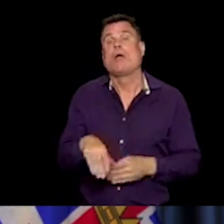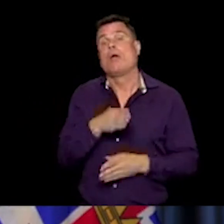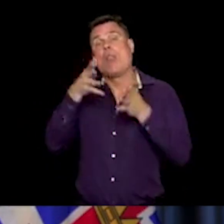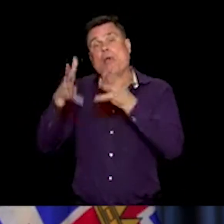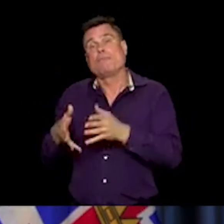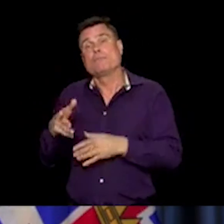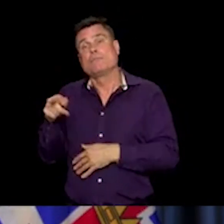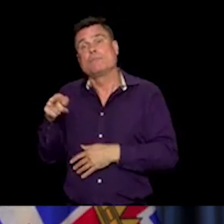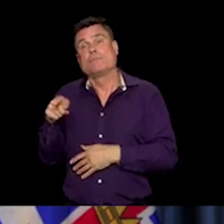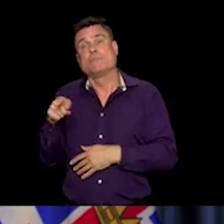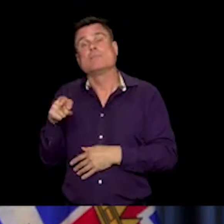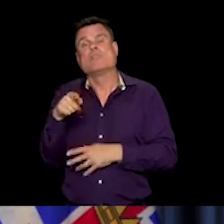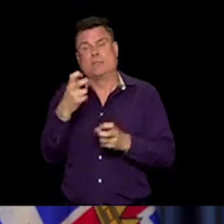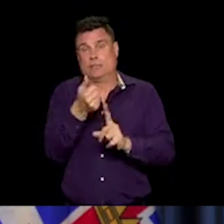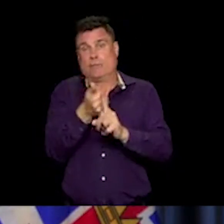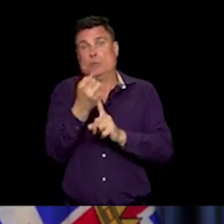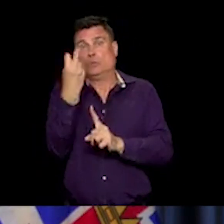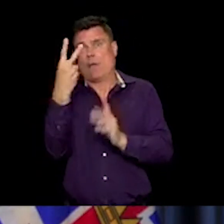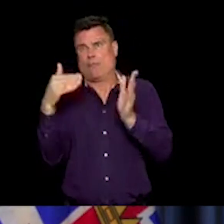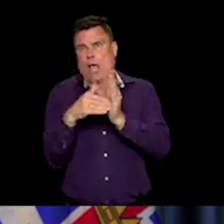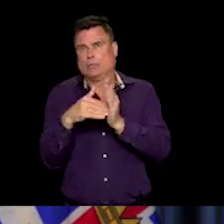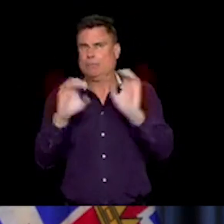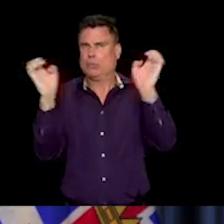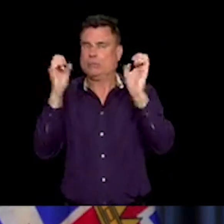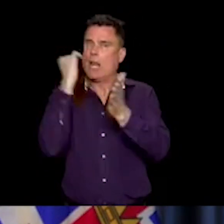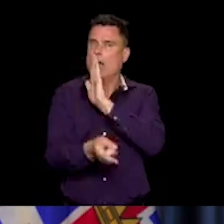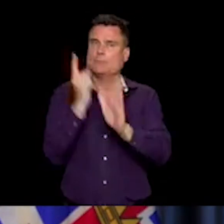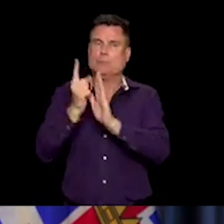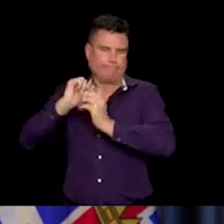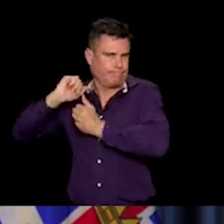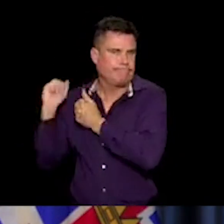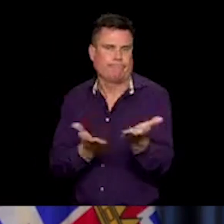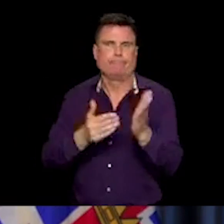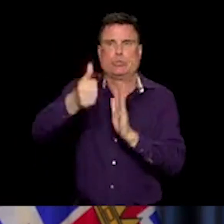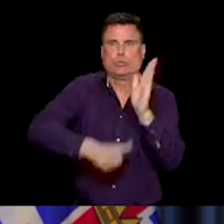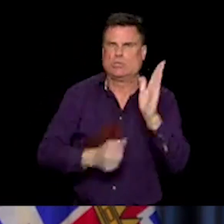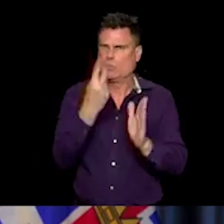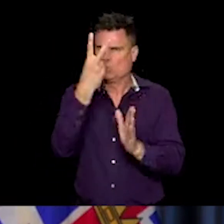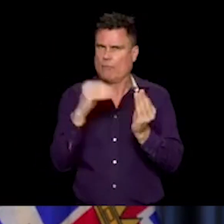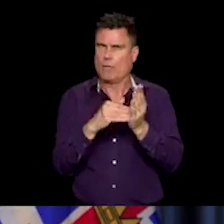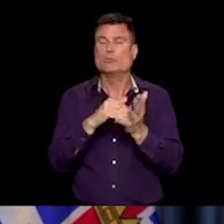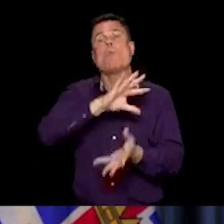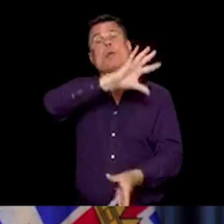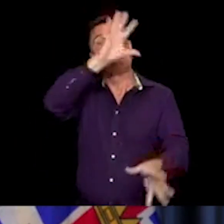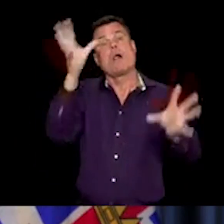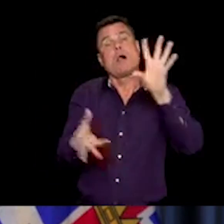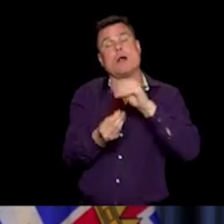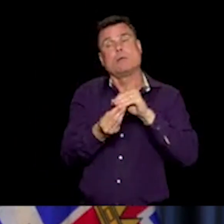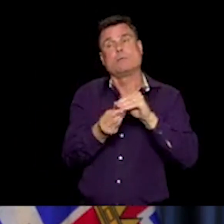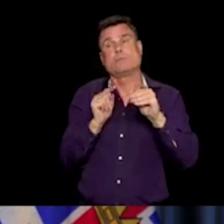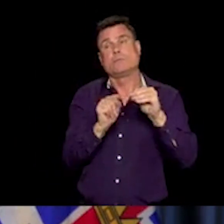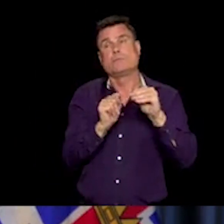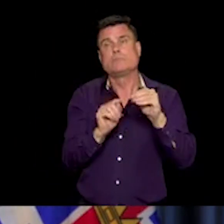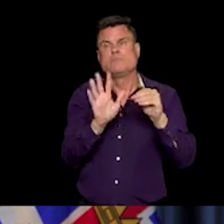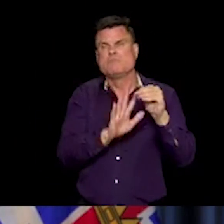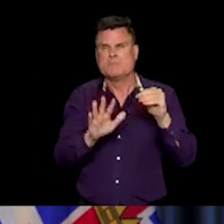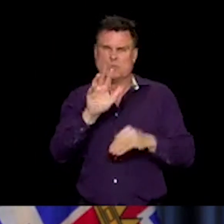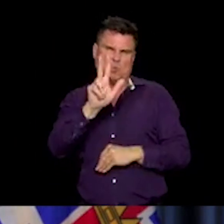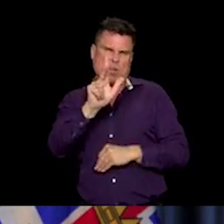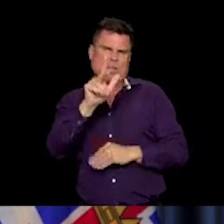4,720 in Vancouver Island Health, 1,365 in Northern Health, and 1,285 in the Provincial